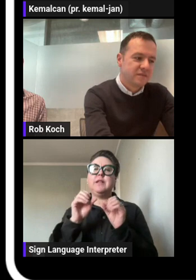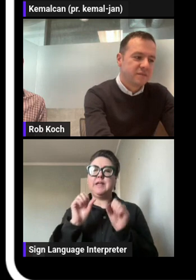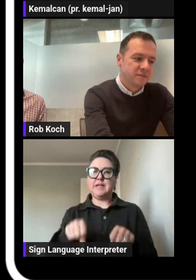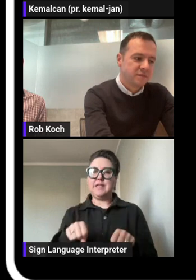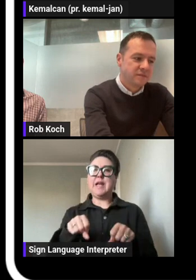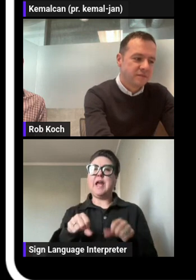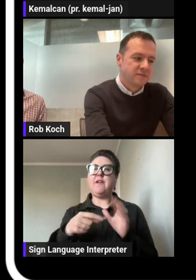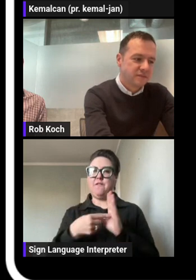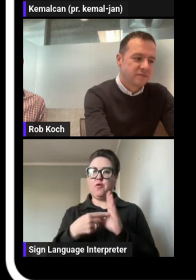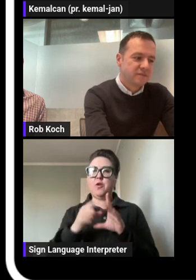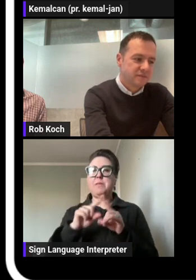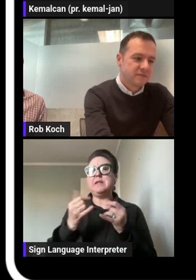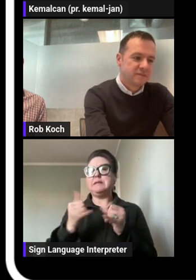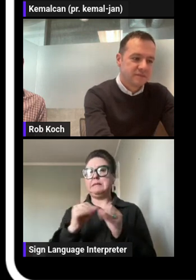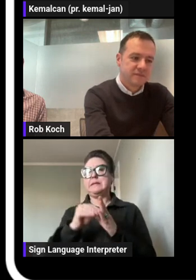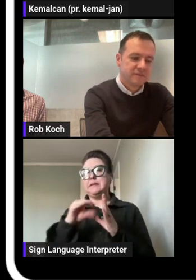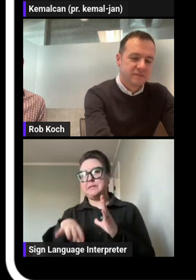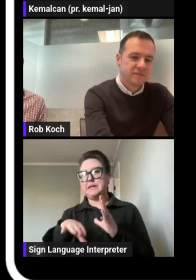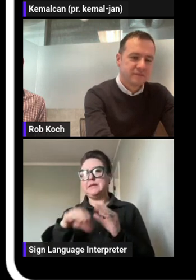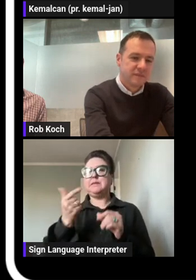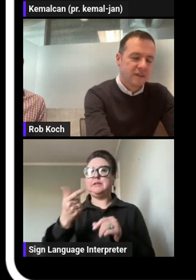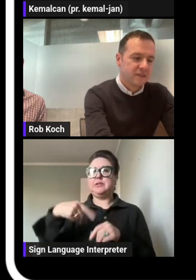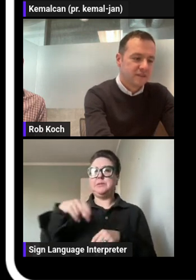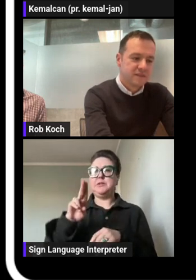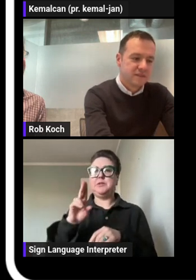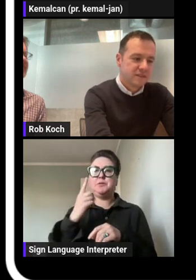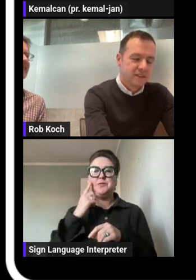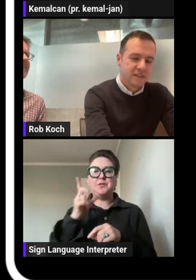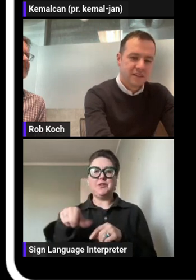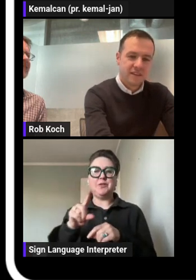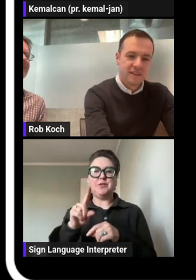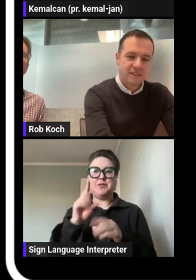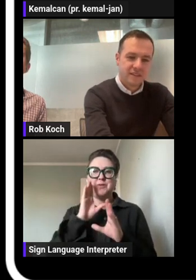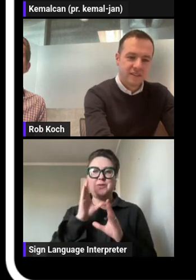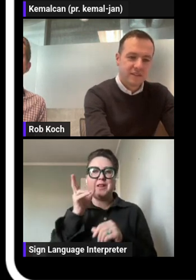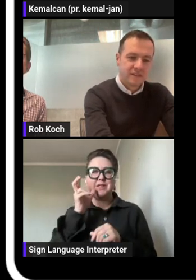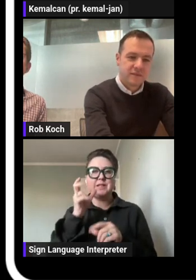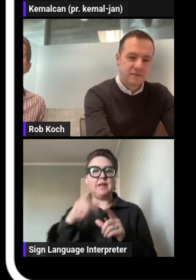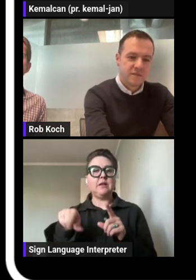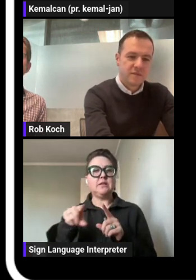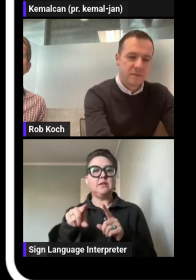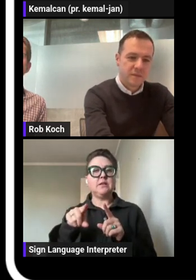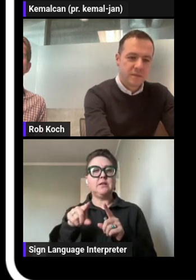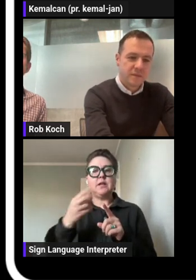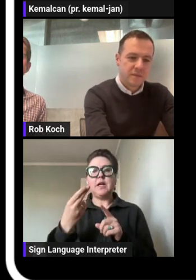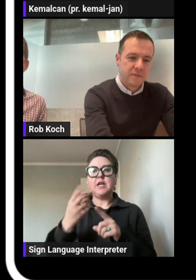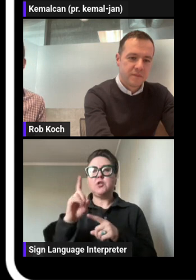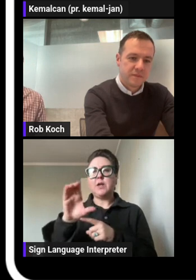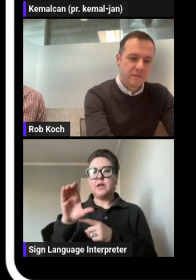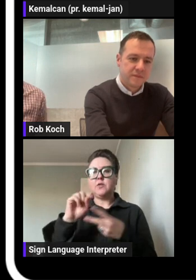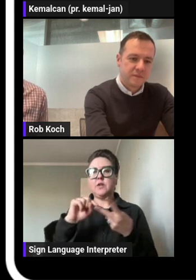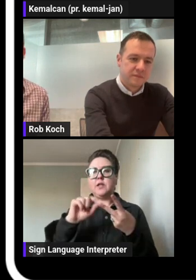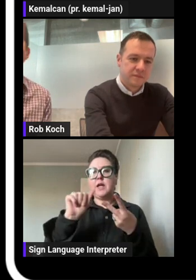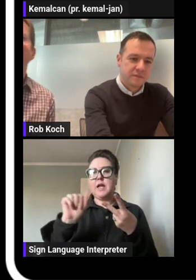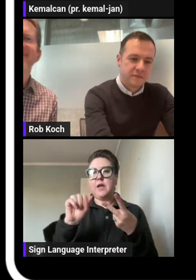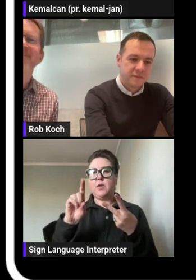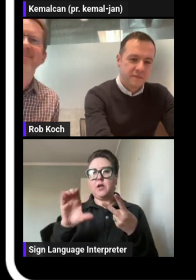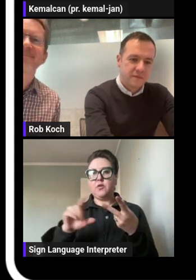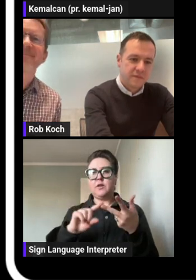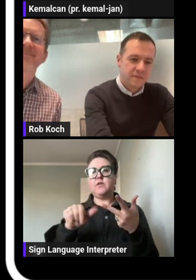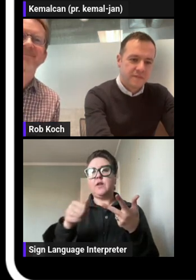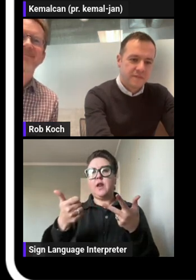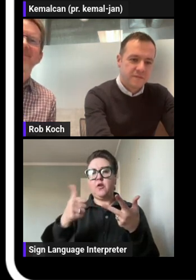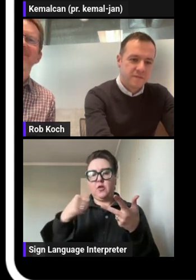expensive GPUs. So for those that are listening, it's like H100, A100. There's another